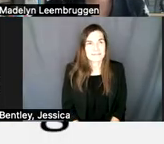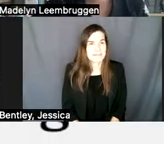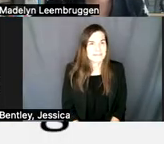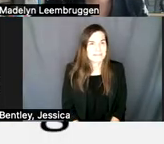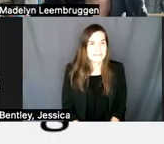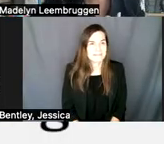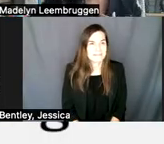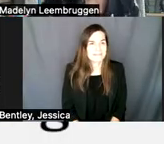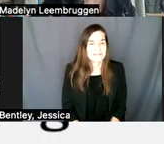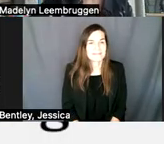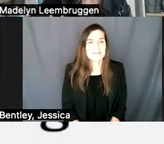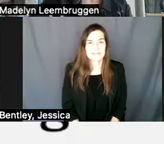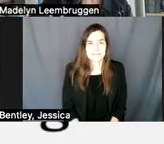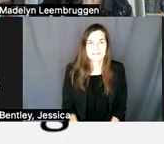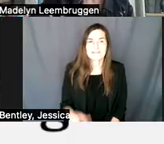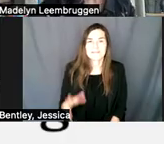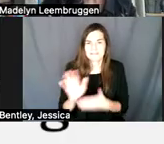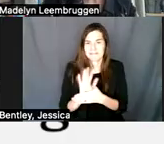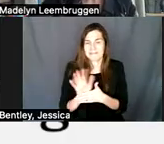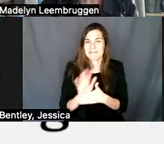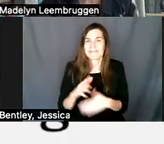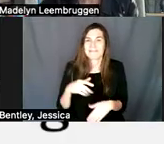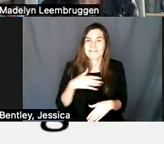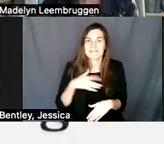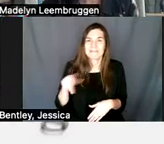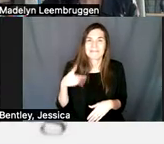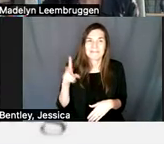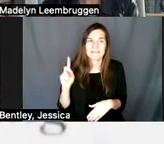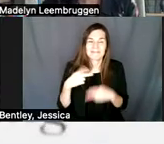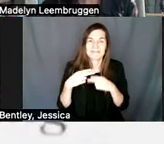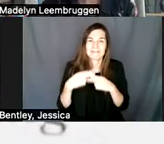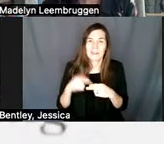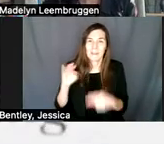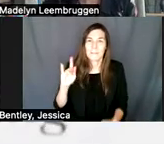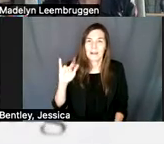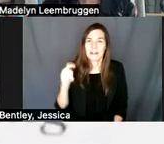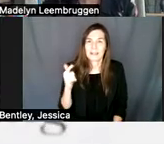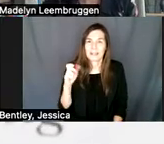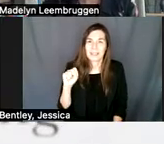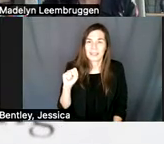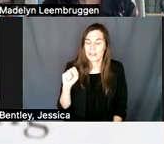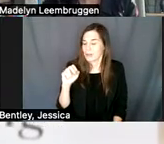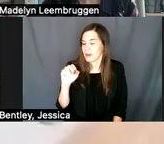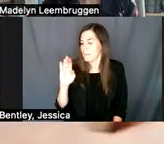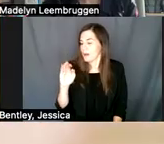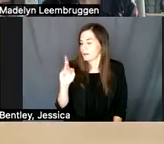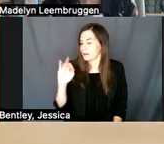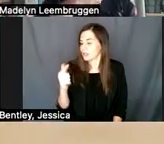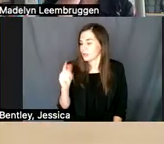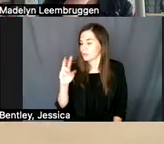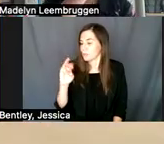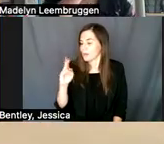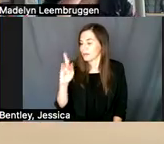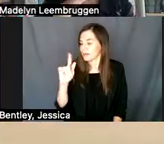I titled my PhD dissertation Buckling, Wrinkling, and Crumpling of Simulated Thin Sheets. It might sound dull, niche, or